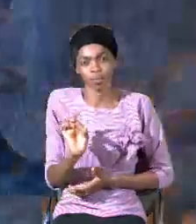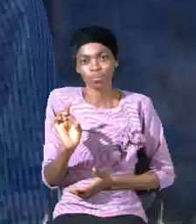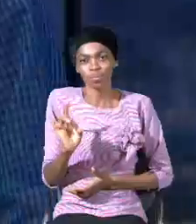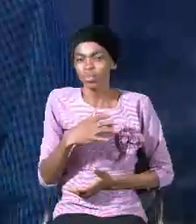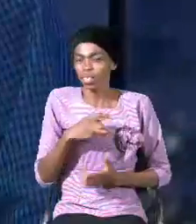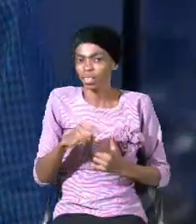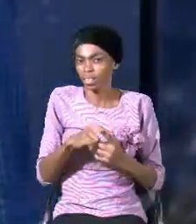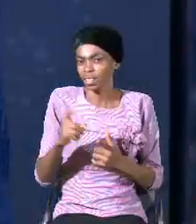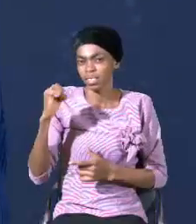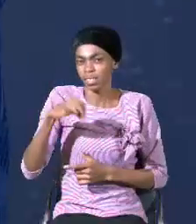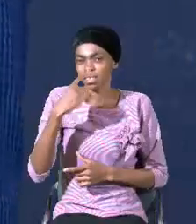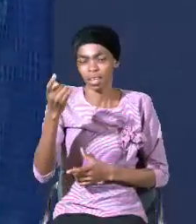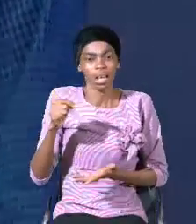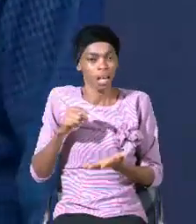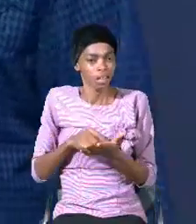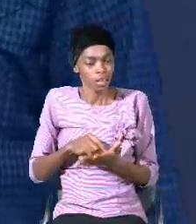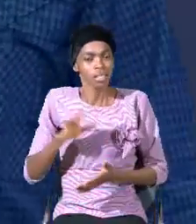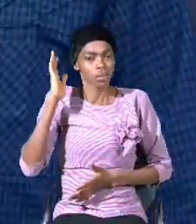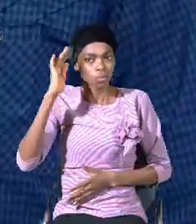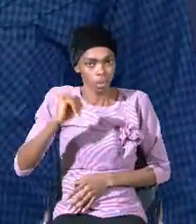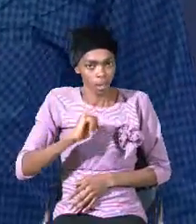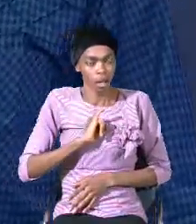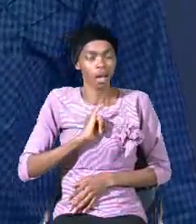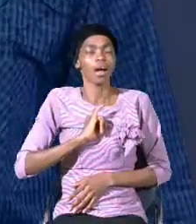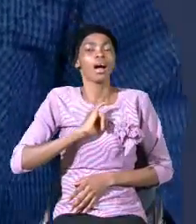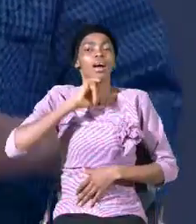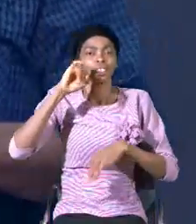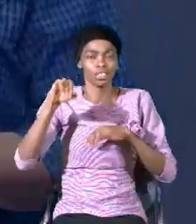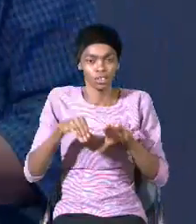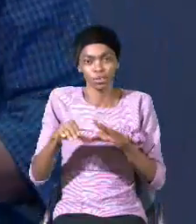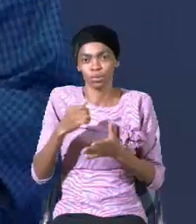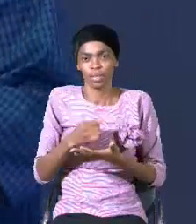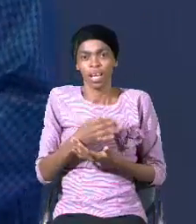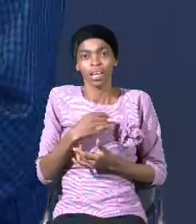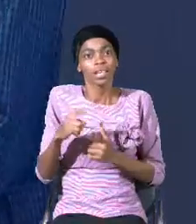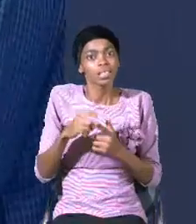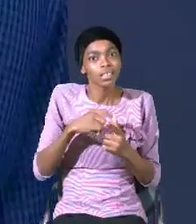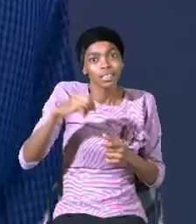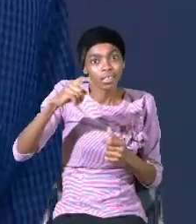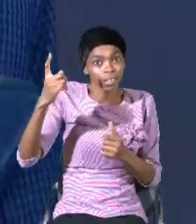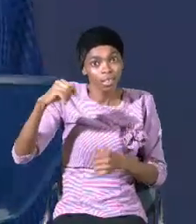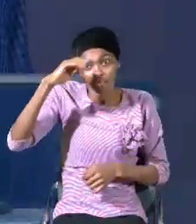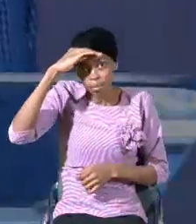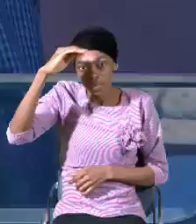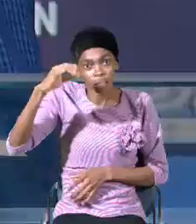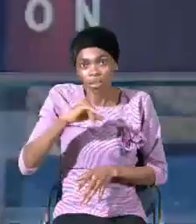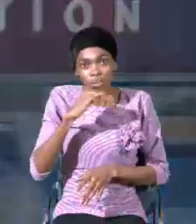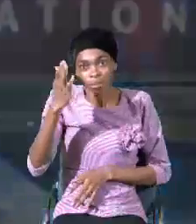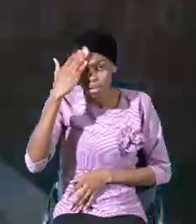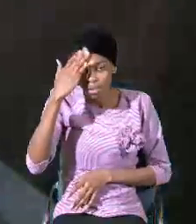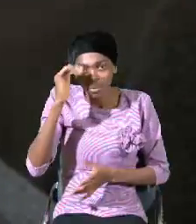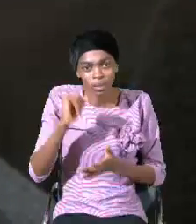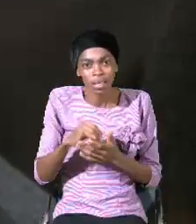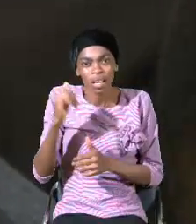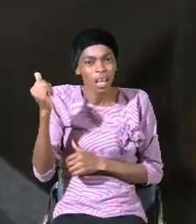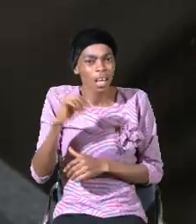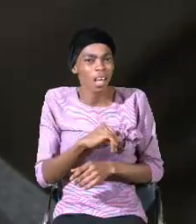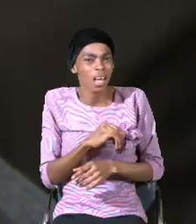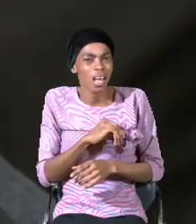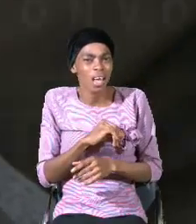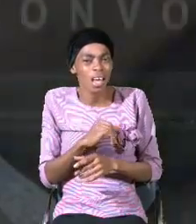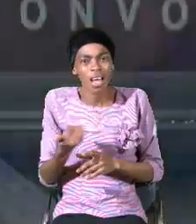said, this will I do. The man did not know that any person is living